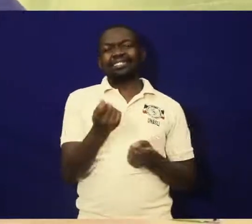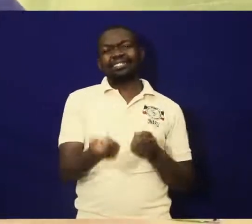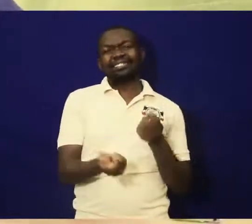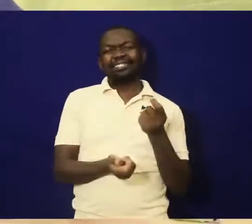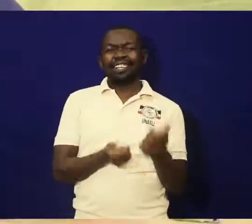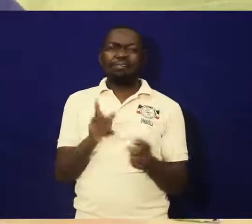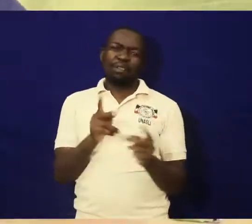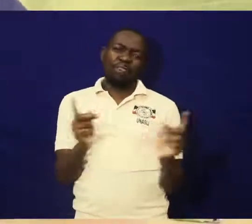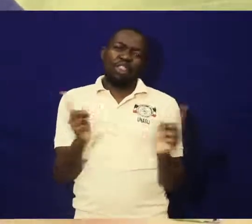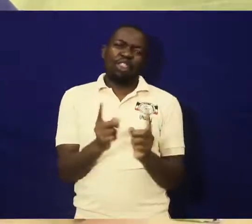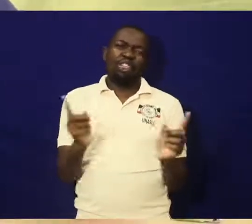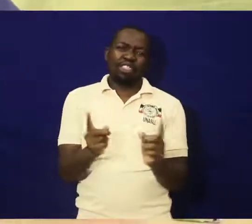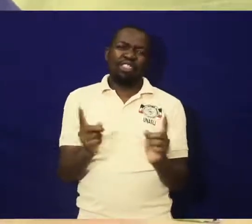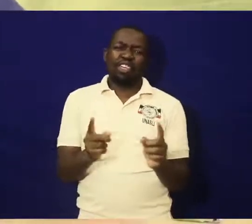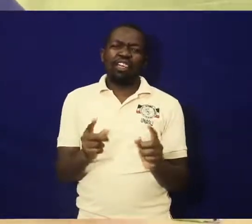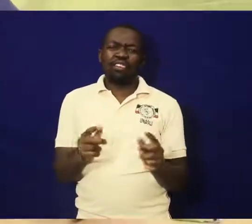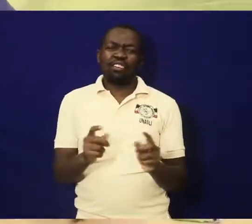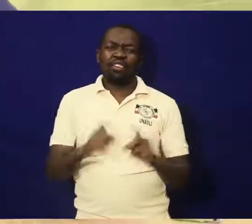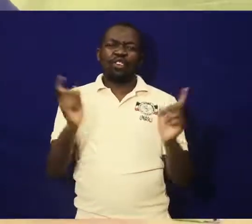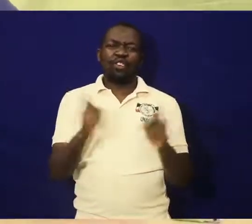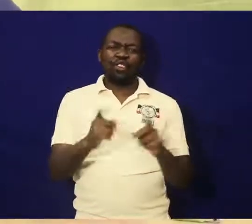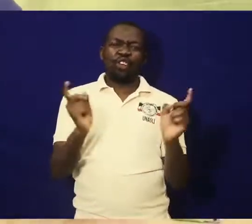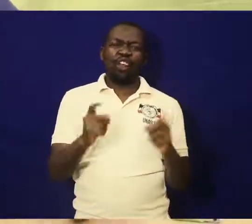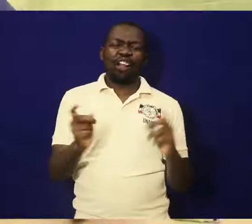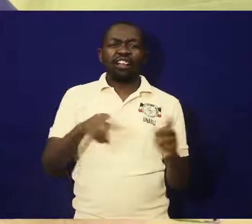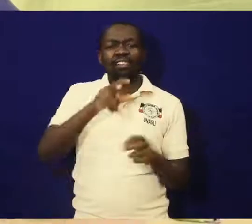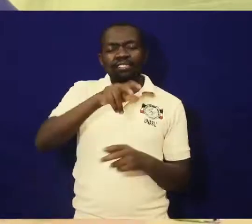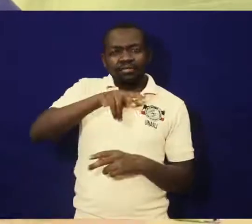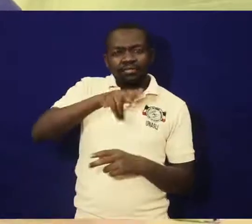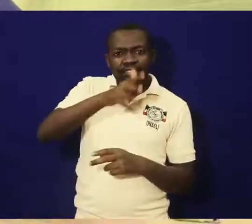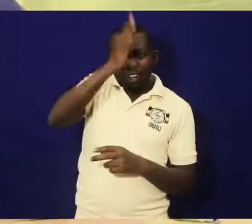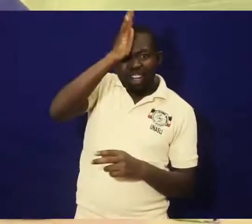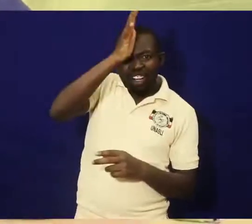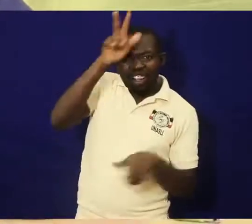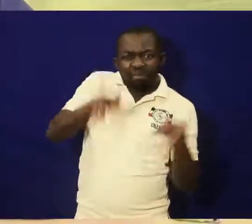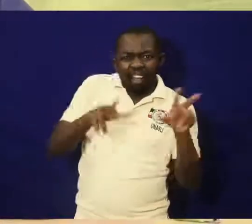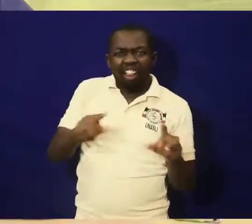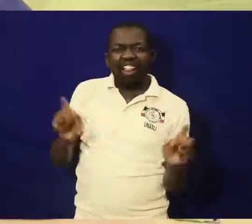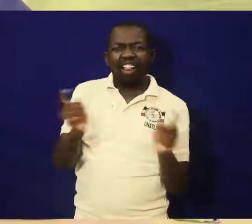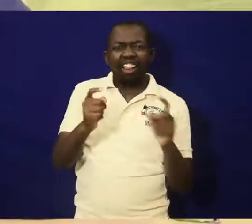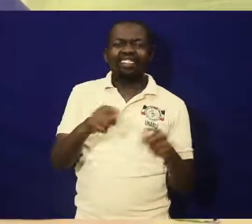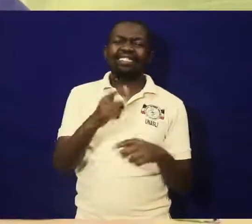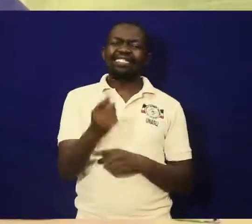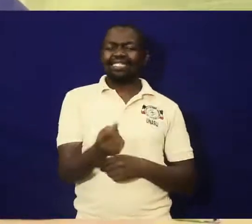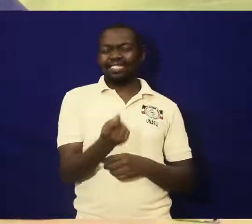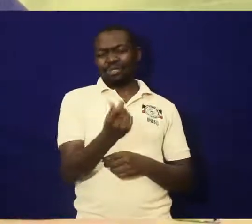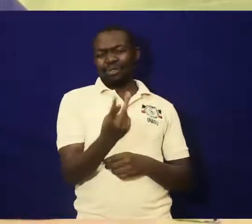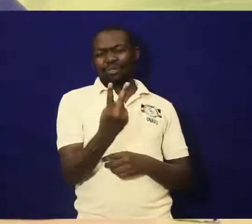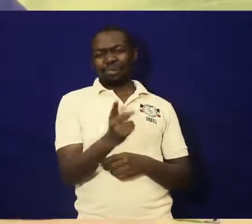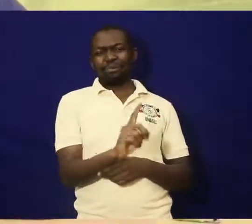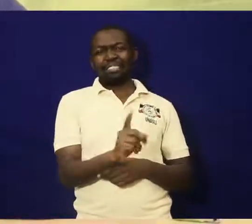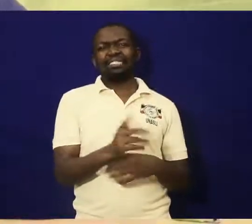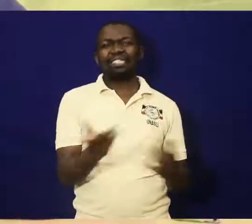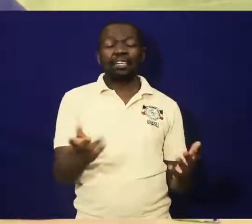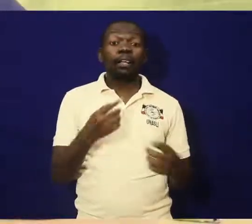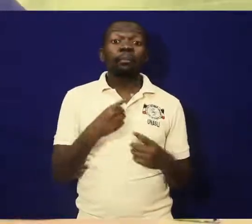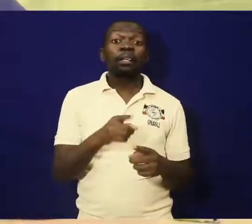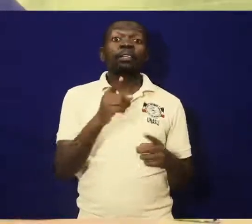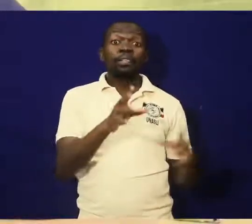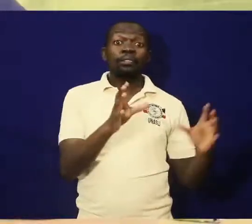of people and of cocks take about 10 minutes, 6, 3. This was a fight that